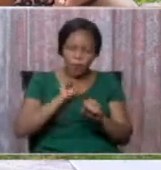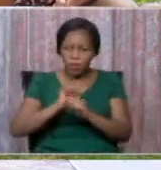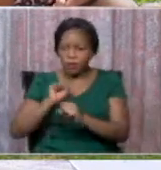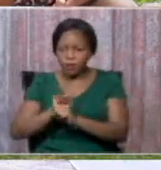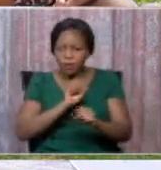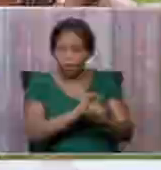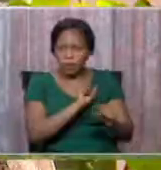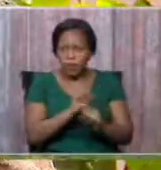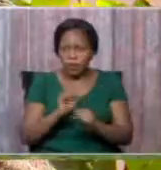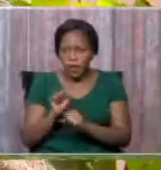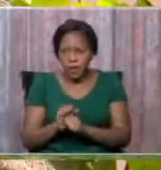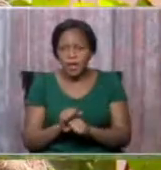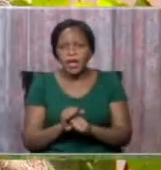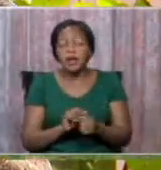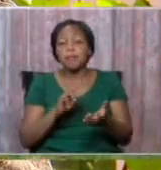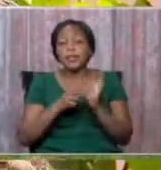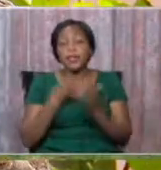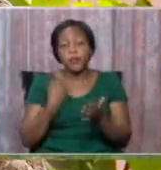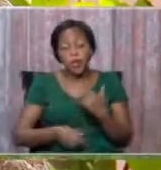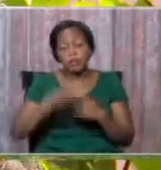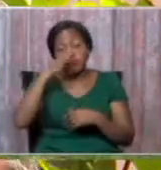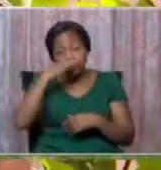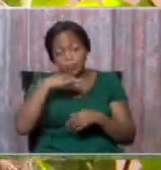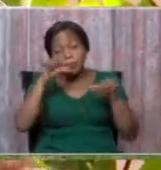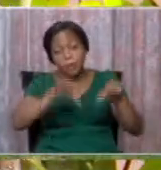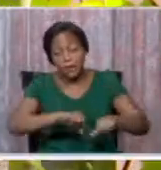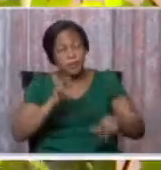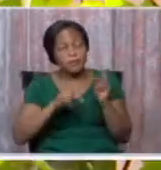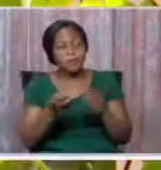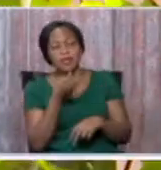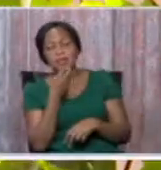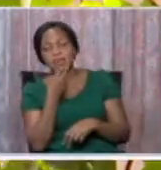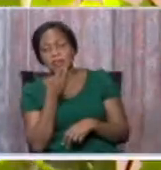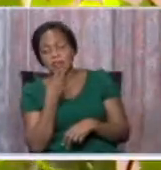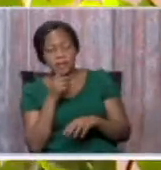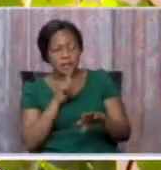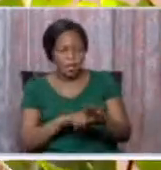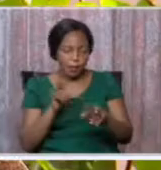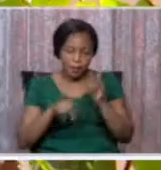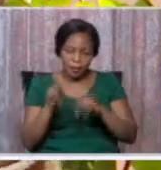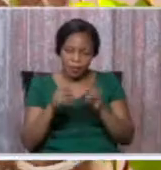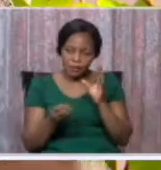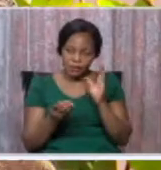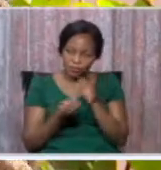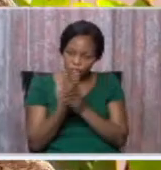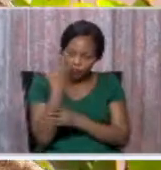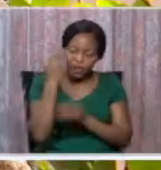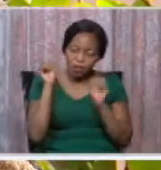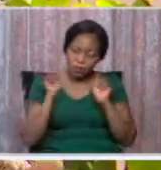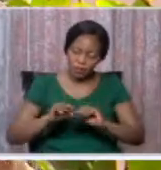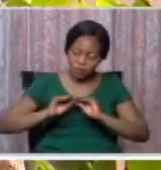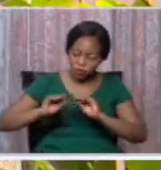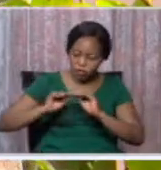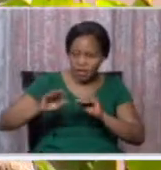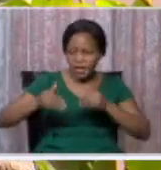clean, to improve on their hygiene, so that when they finally grow up, they are